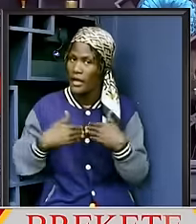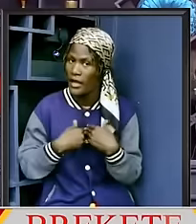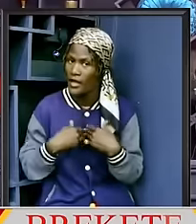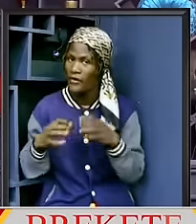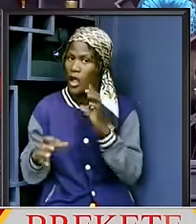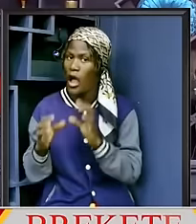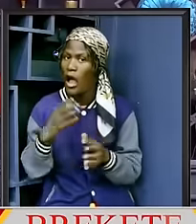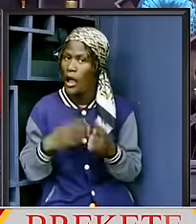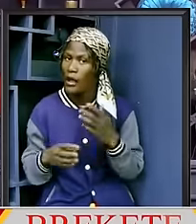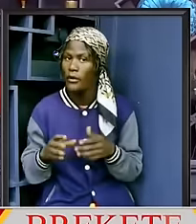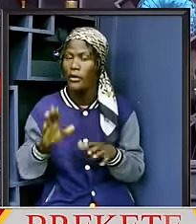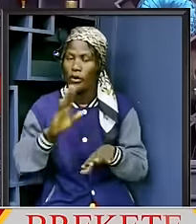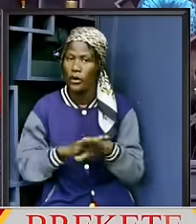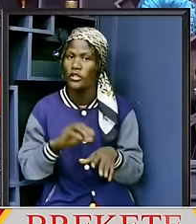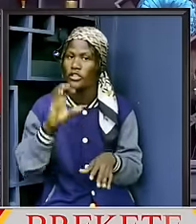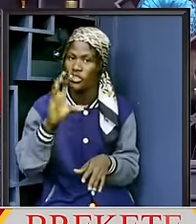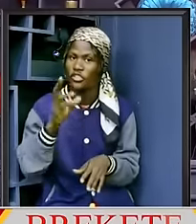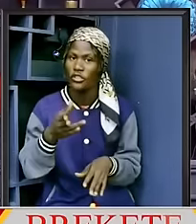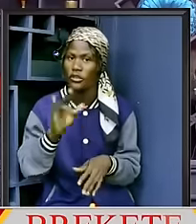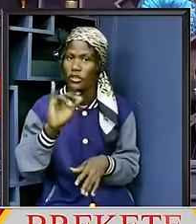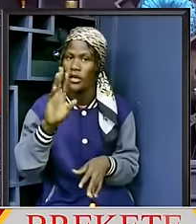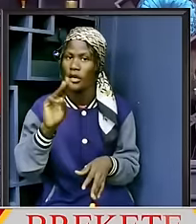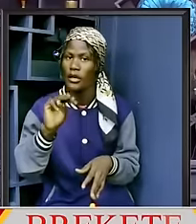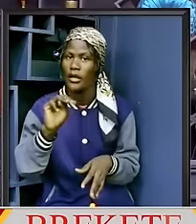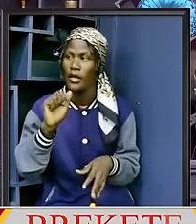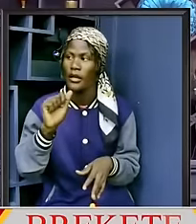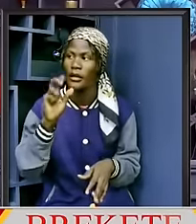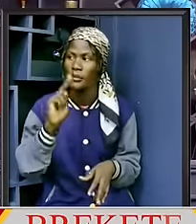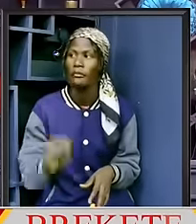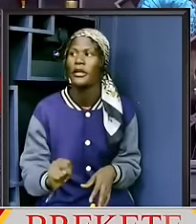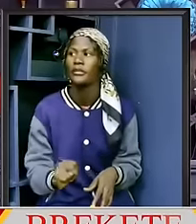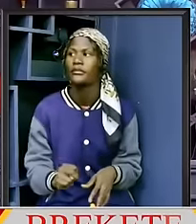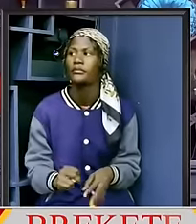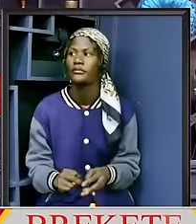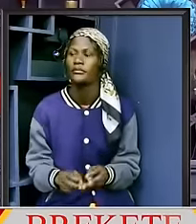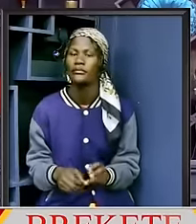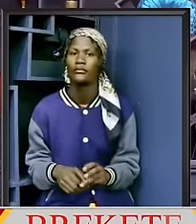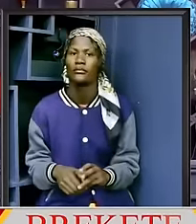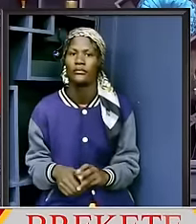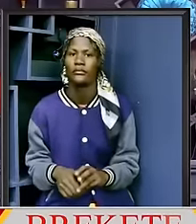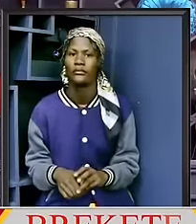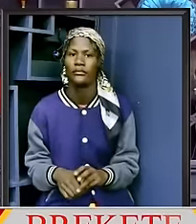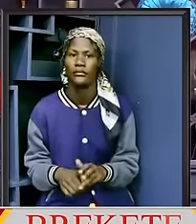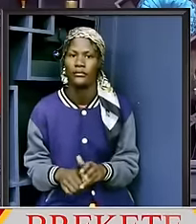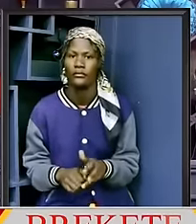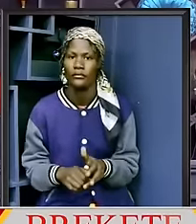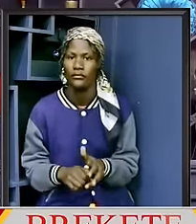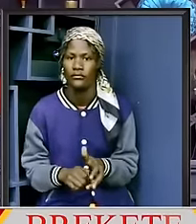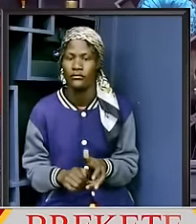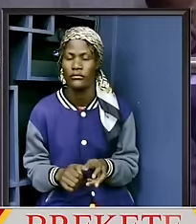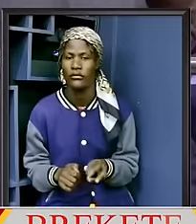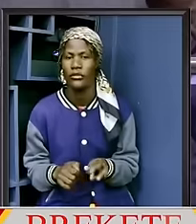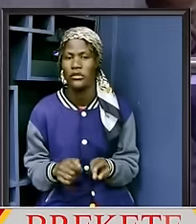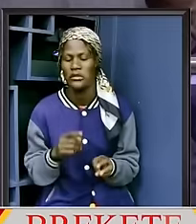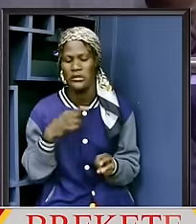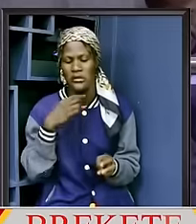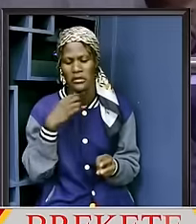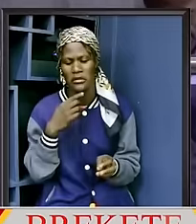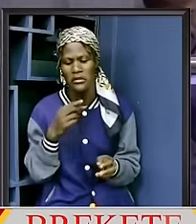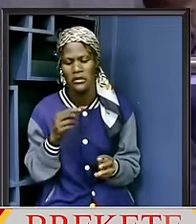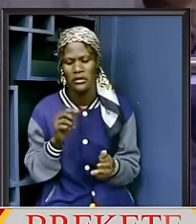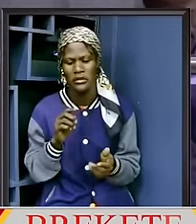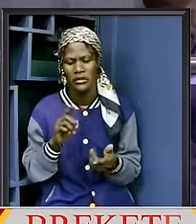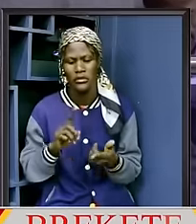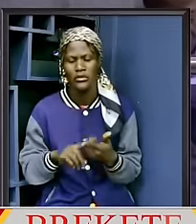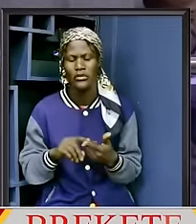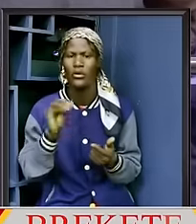director, call and chairman. Chairman, okay. Mm-hmm. Abi, I know make sense. Yes, sir. Mm-hmm. So he said he will talk to Oga. I